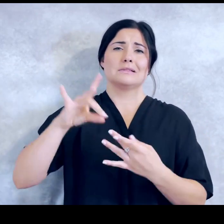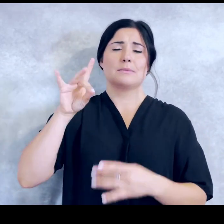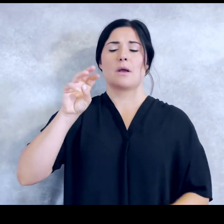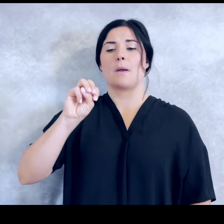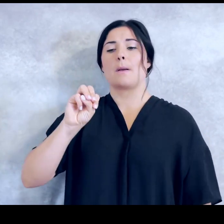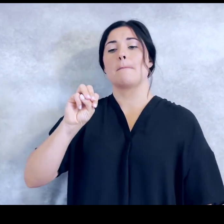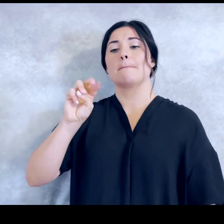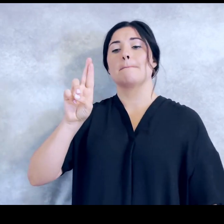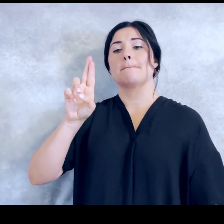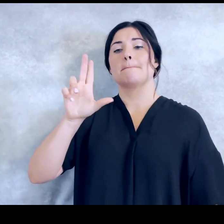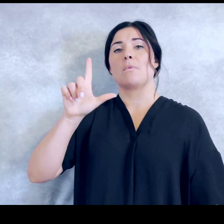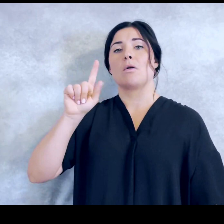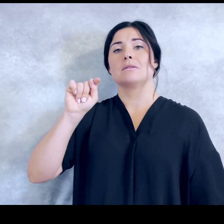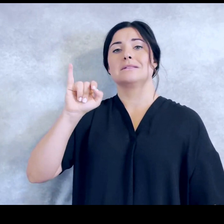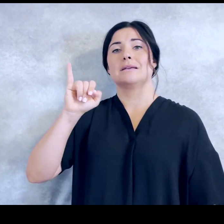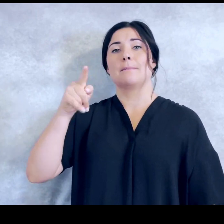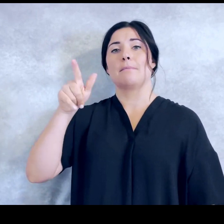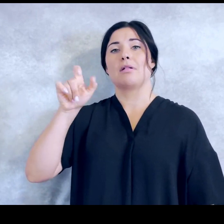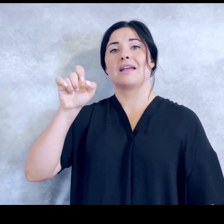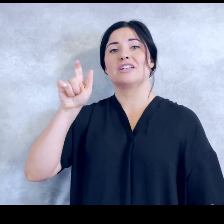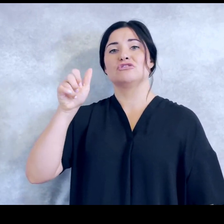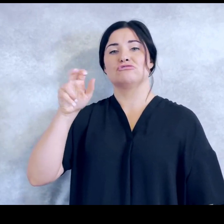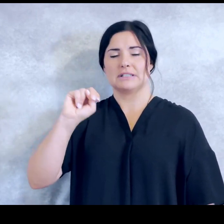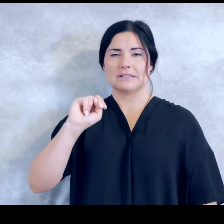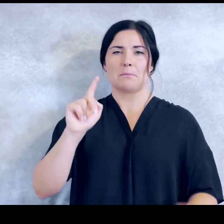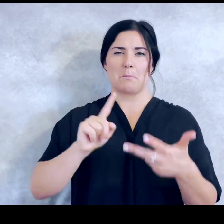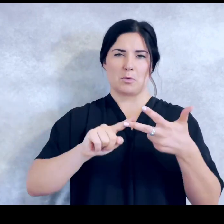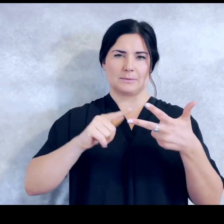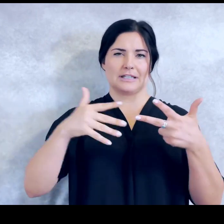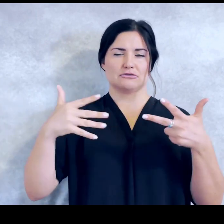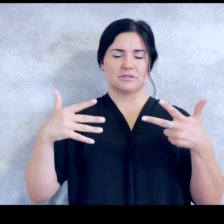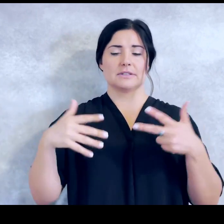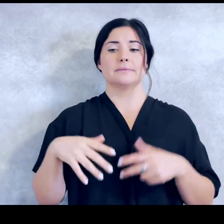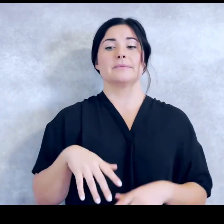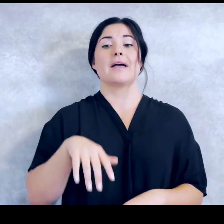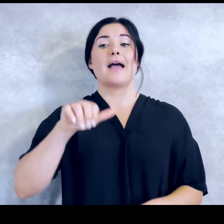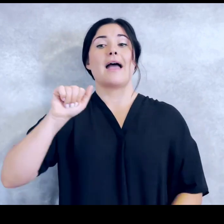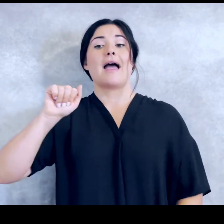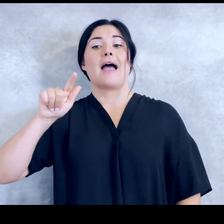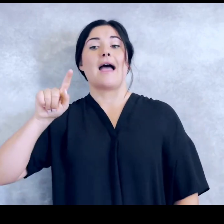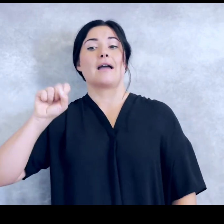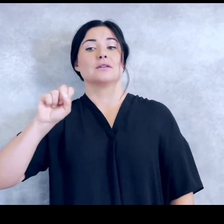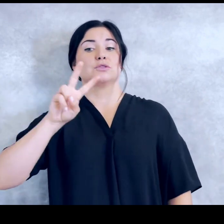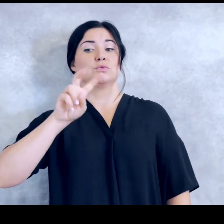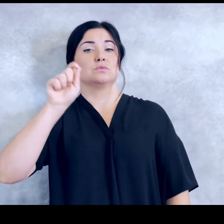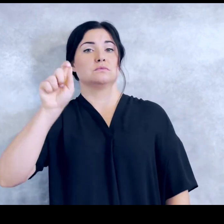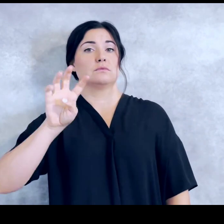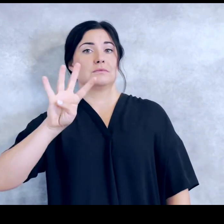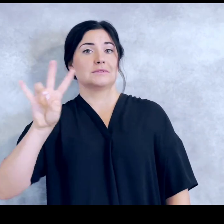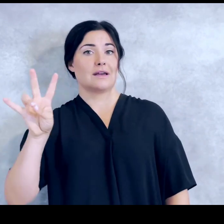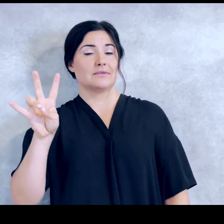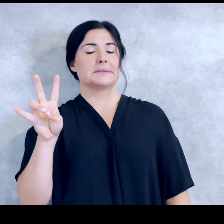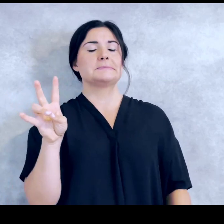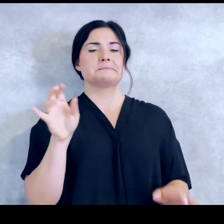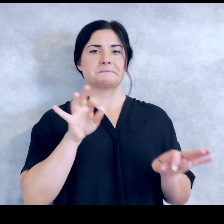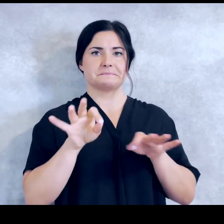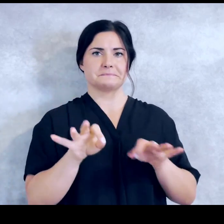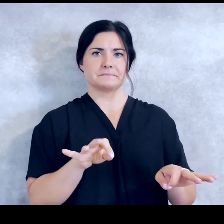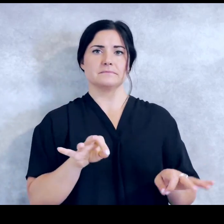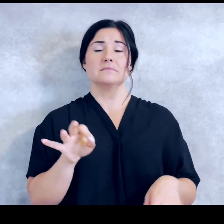Holy Spirit to reach the world. In Acts 2, verse 47, it says, praising